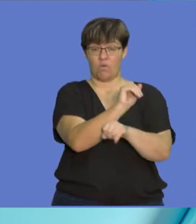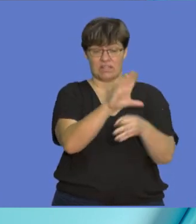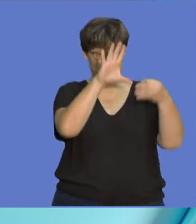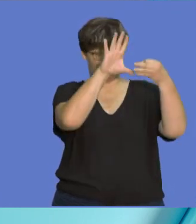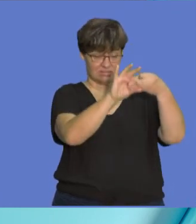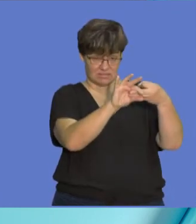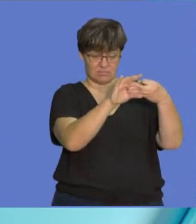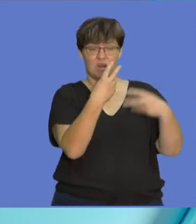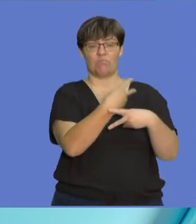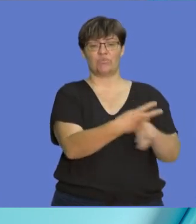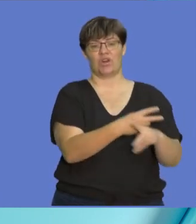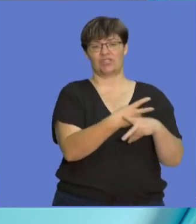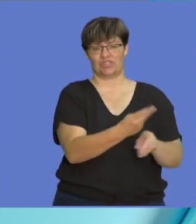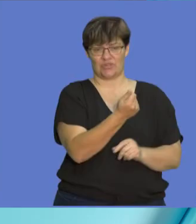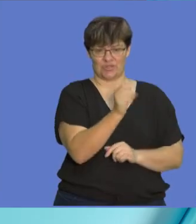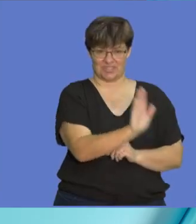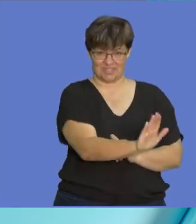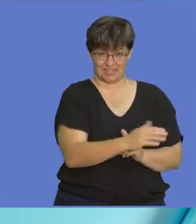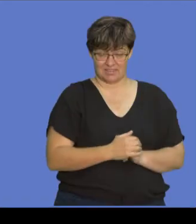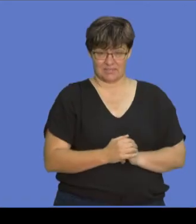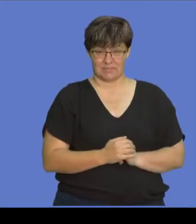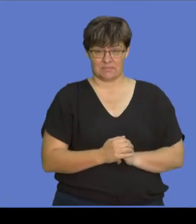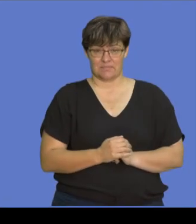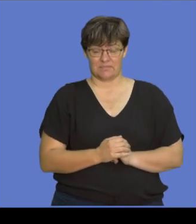your production cost. Okay.